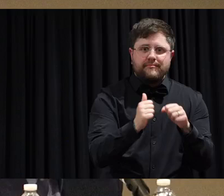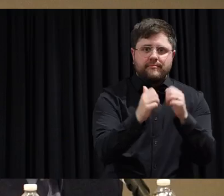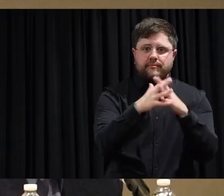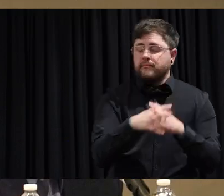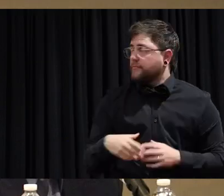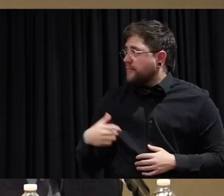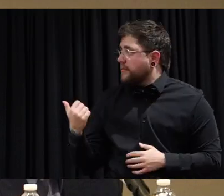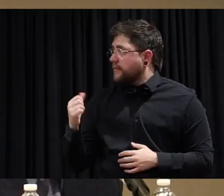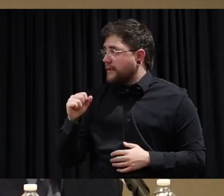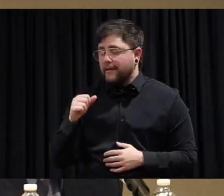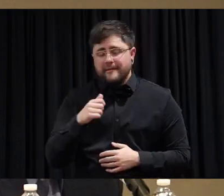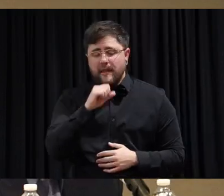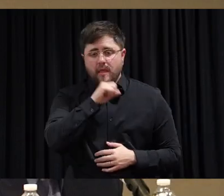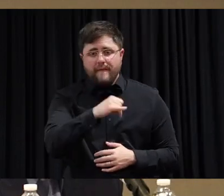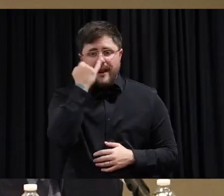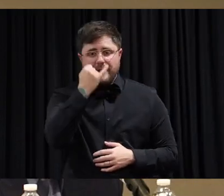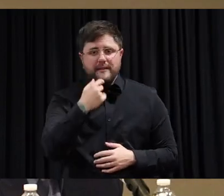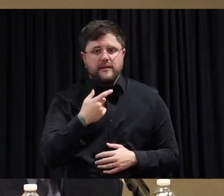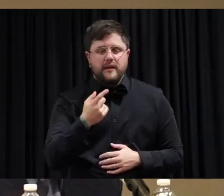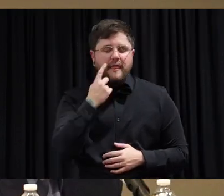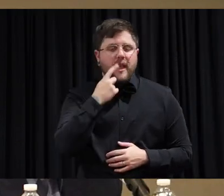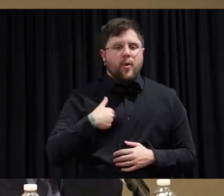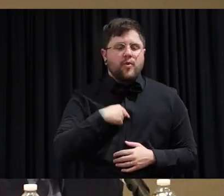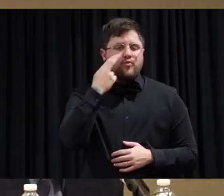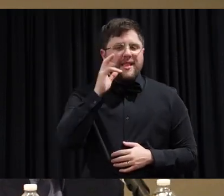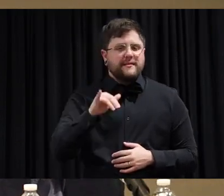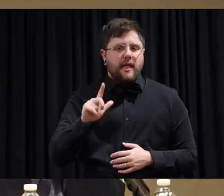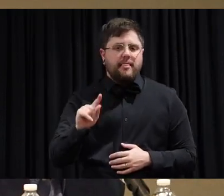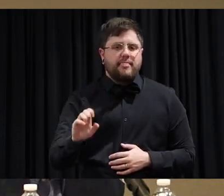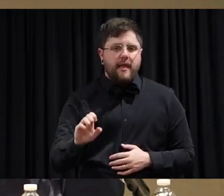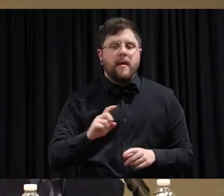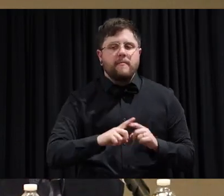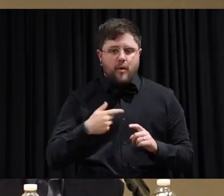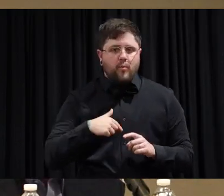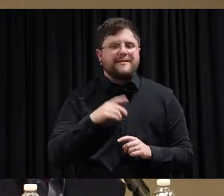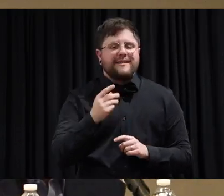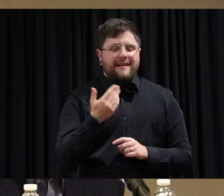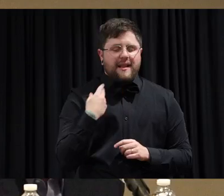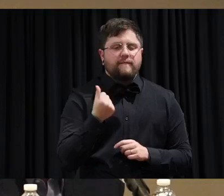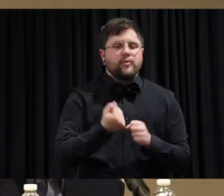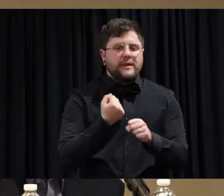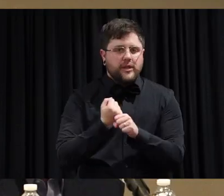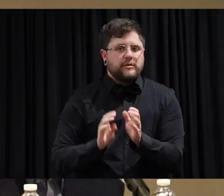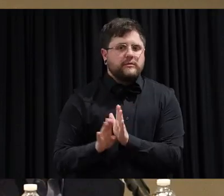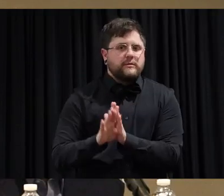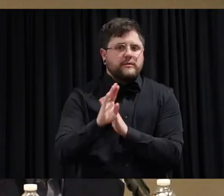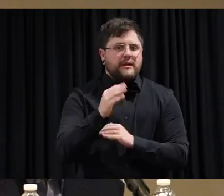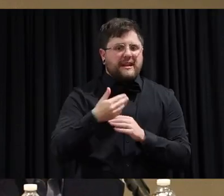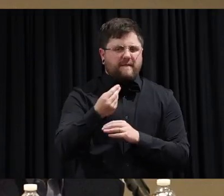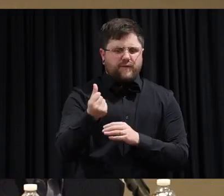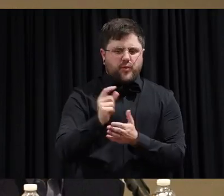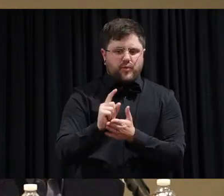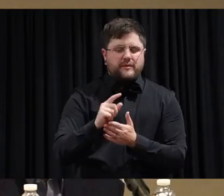idea, and we came to that conclusion, I think, far too late. But we've been ramping that up in the last couple of years. Actually, in a couple of weeks, I'm going out to